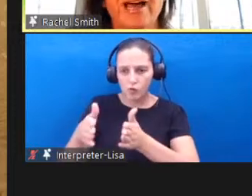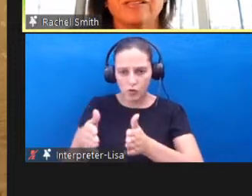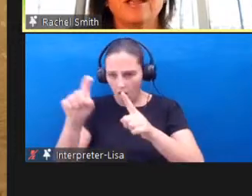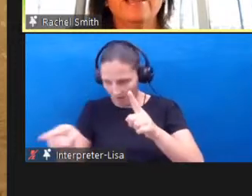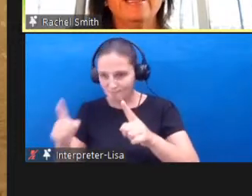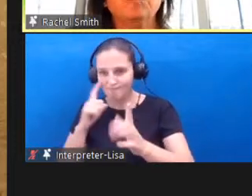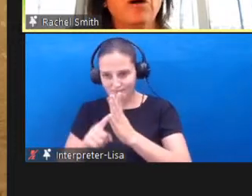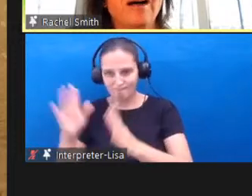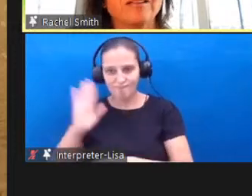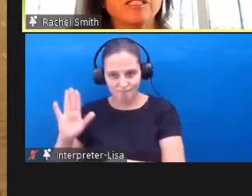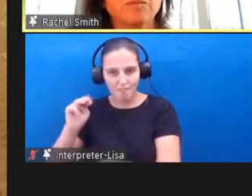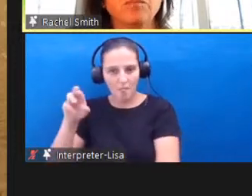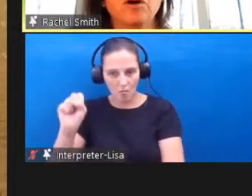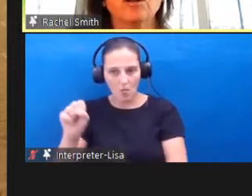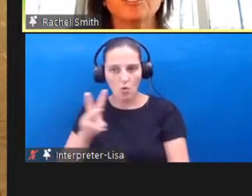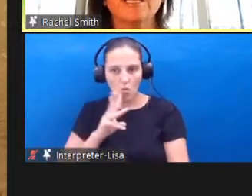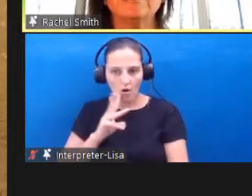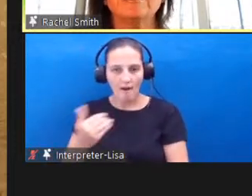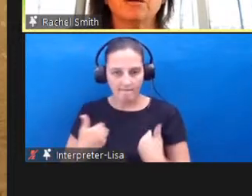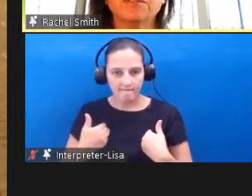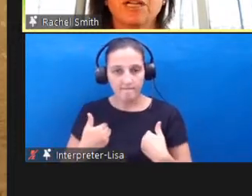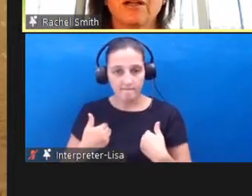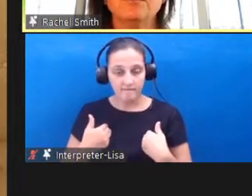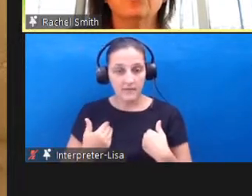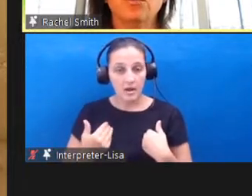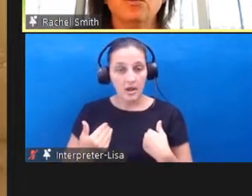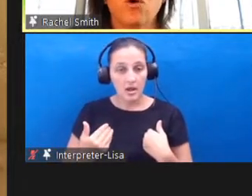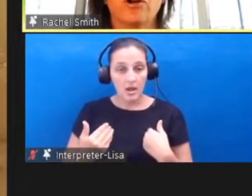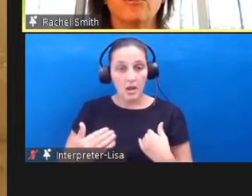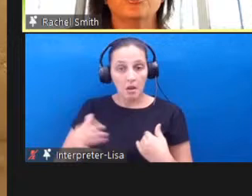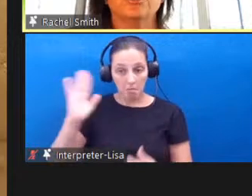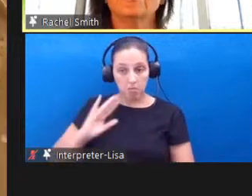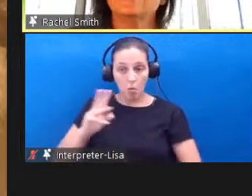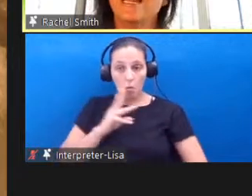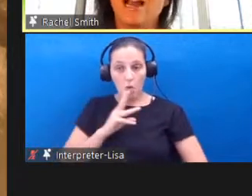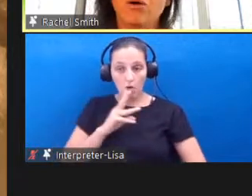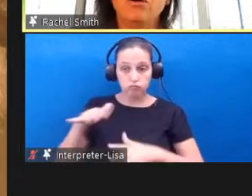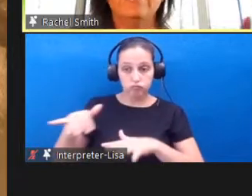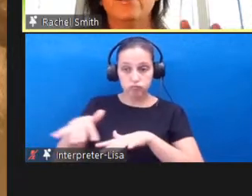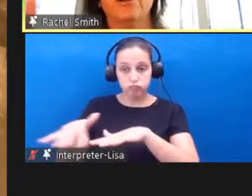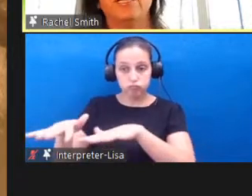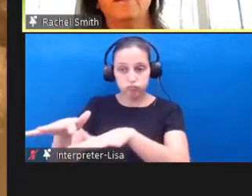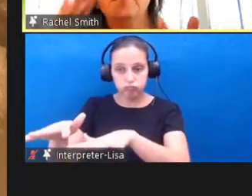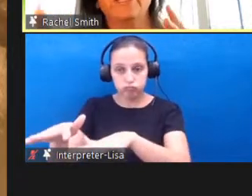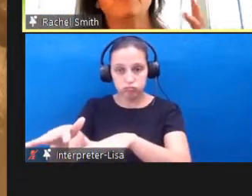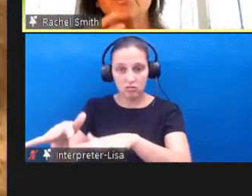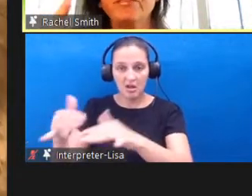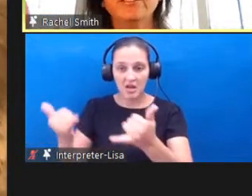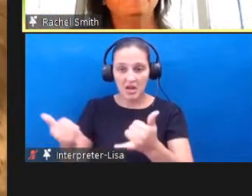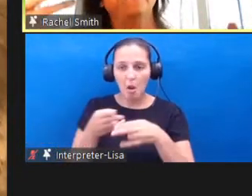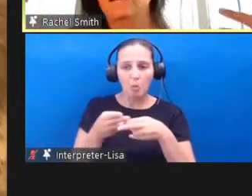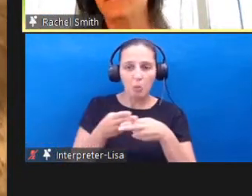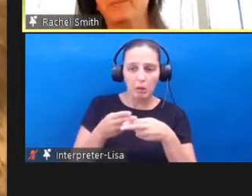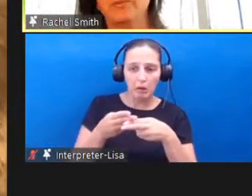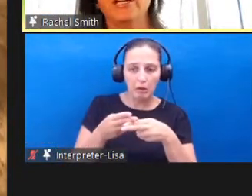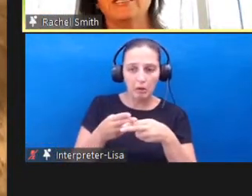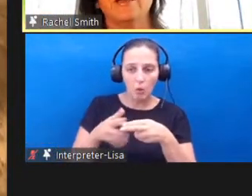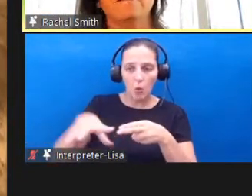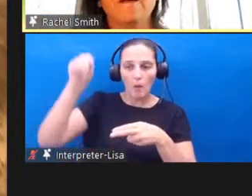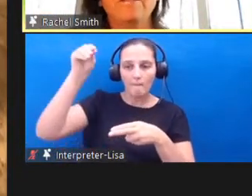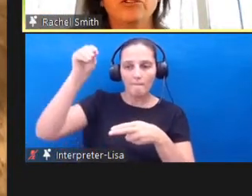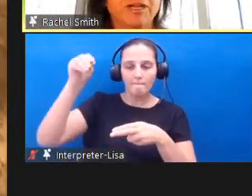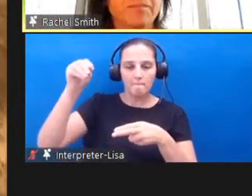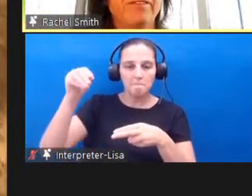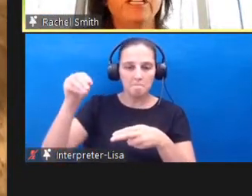flowing water in the past. It's possible Mars has sometimes flowing water on its surface now in a very, briefly, and then it evaporates